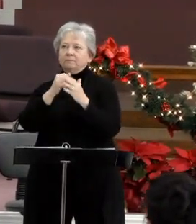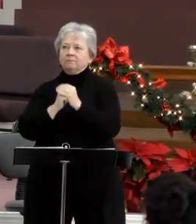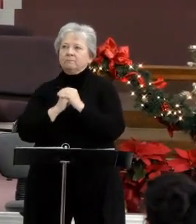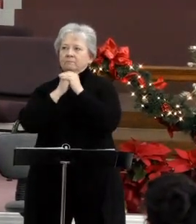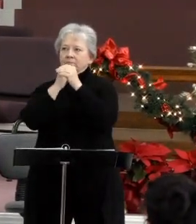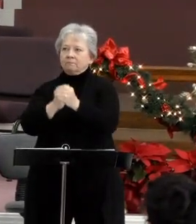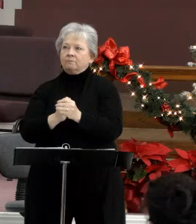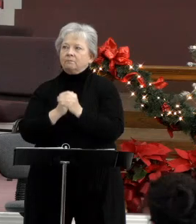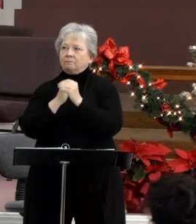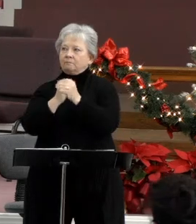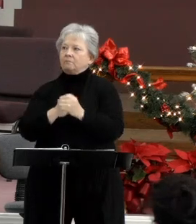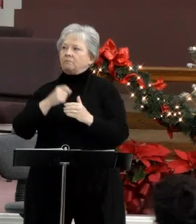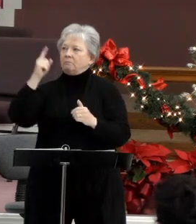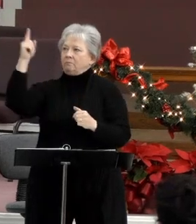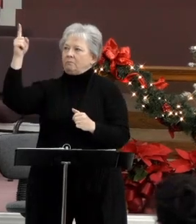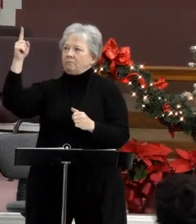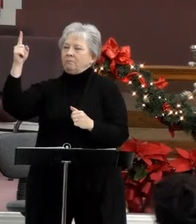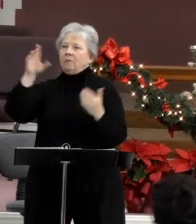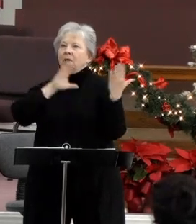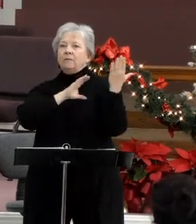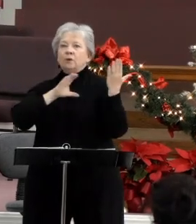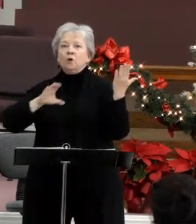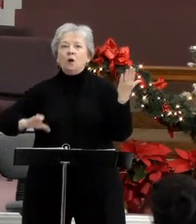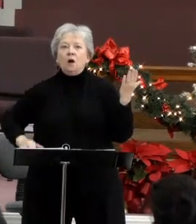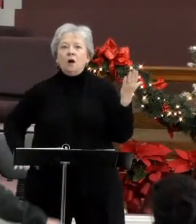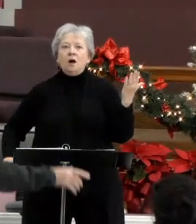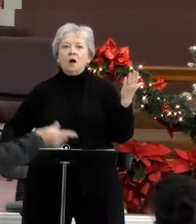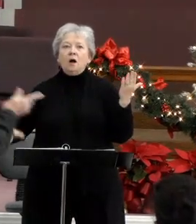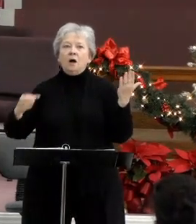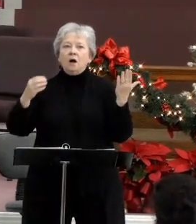us adore him,